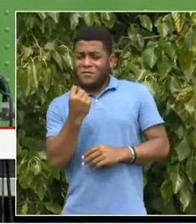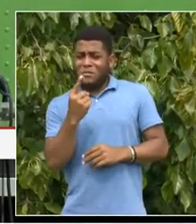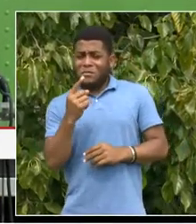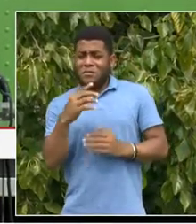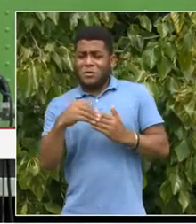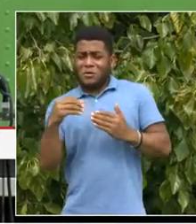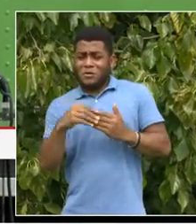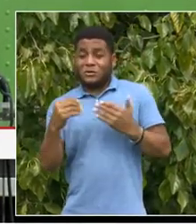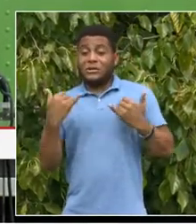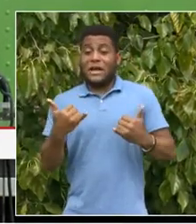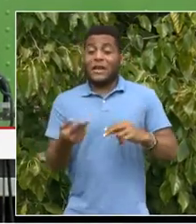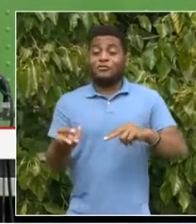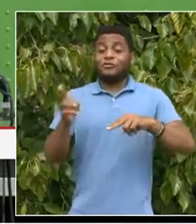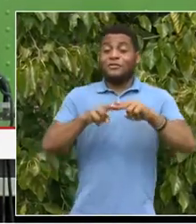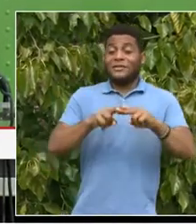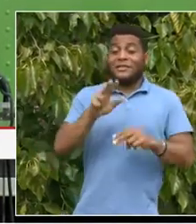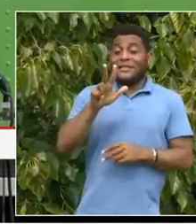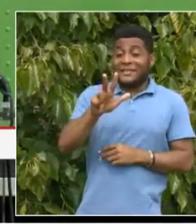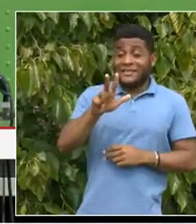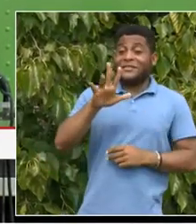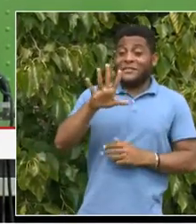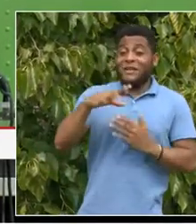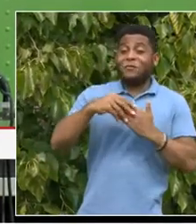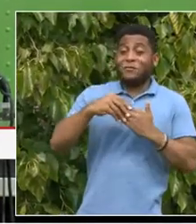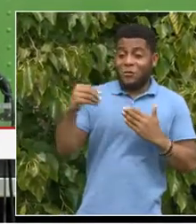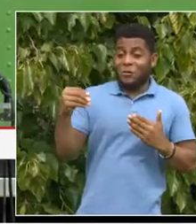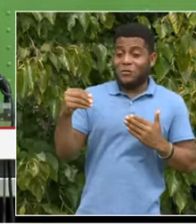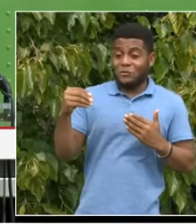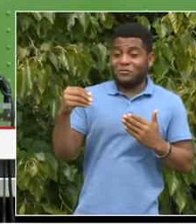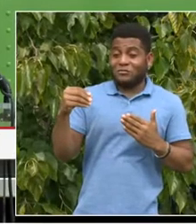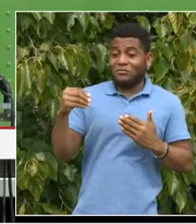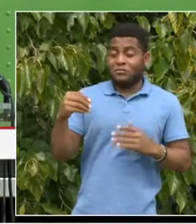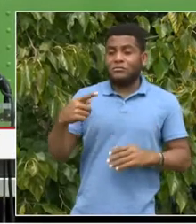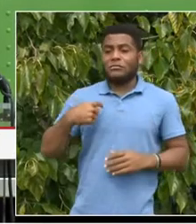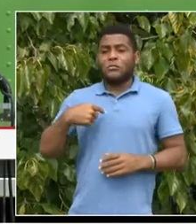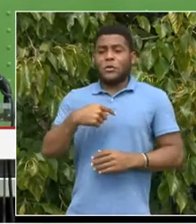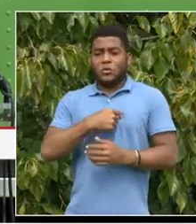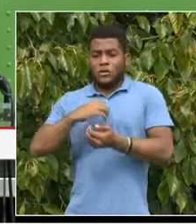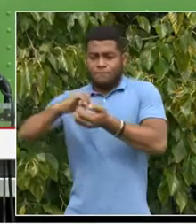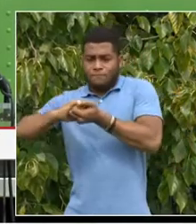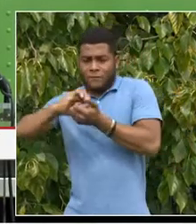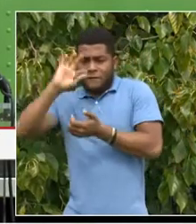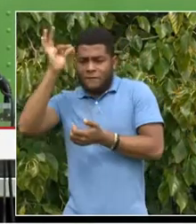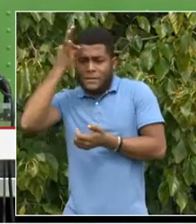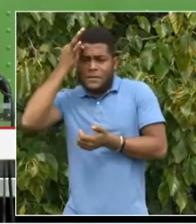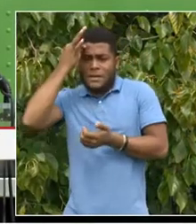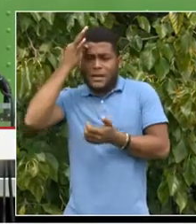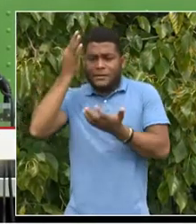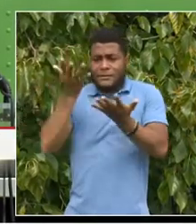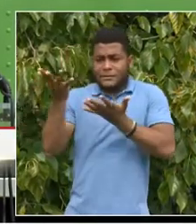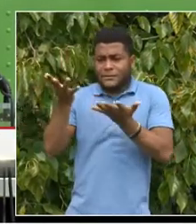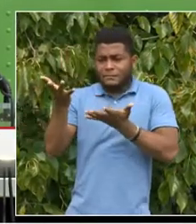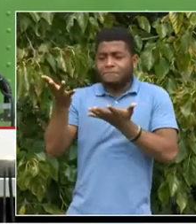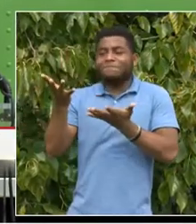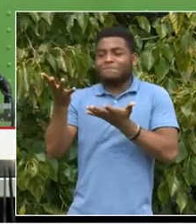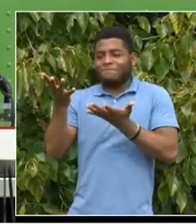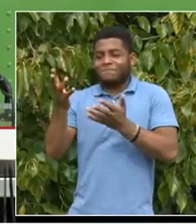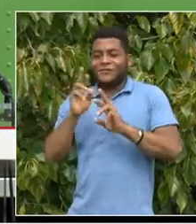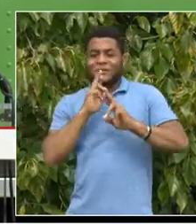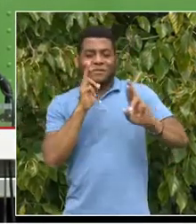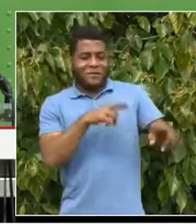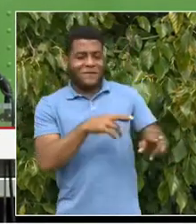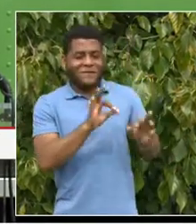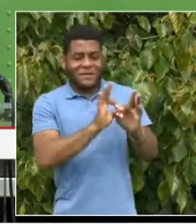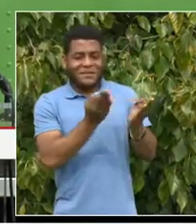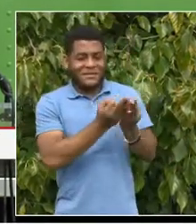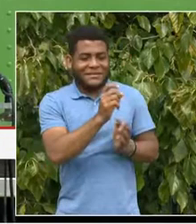So we were really able with our federal partners to respond and meet the needs of families. So this is real work, making a real